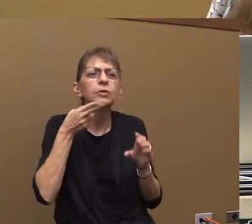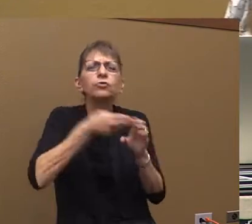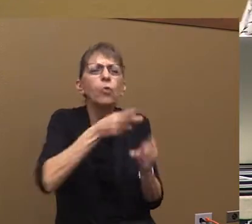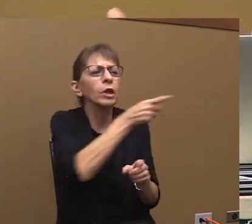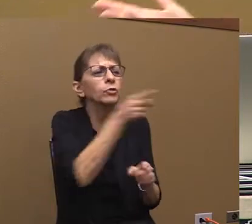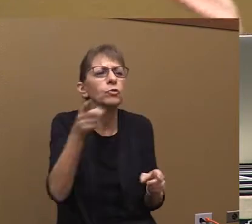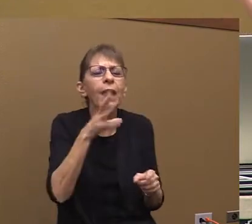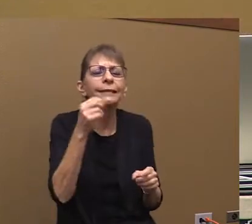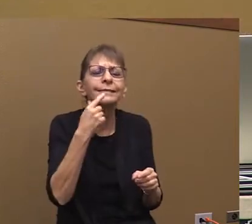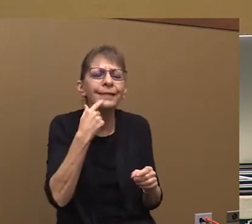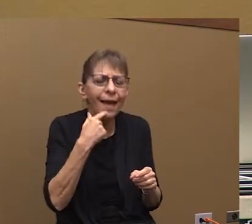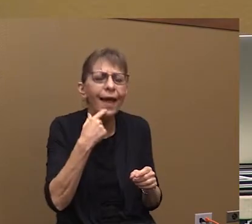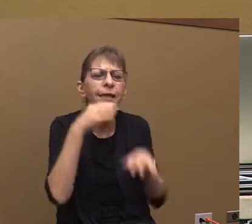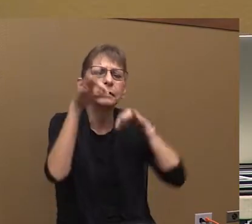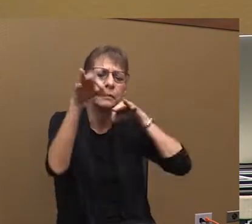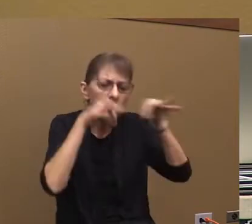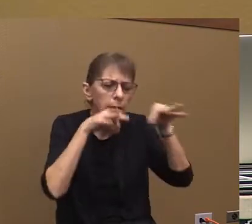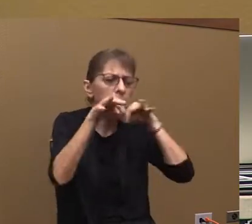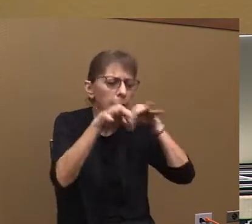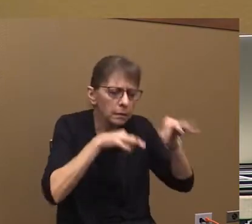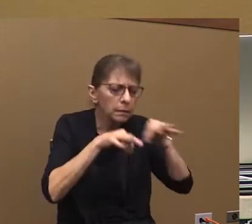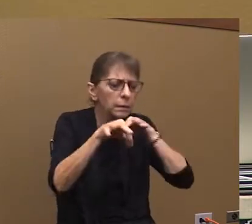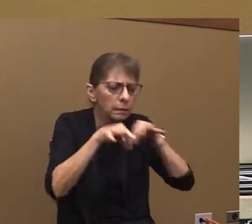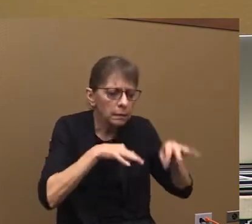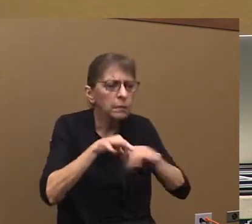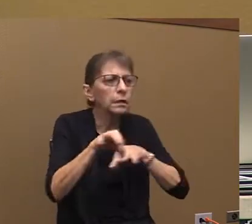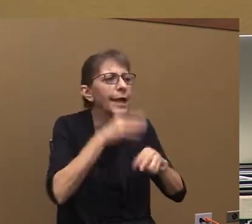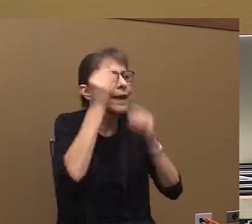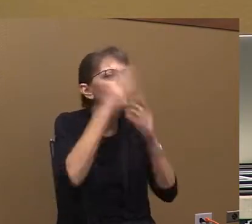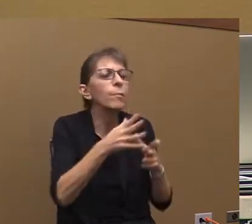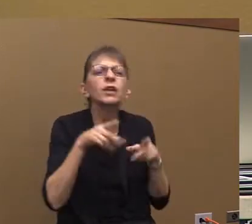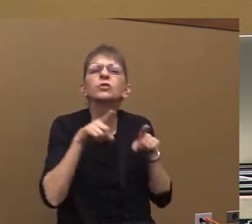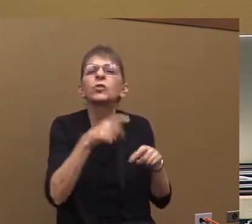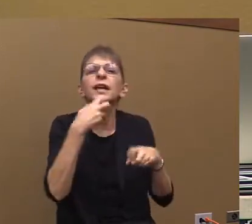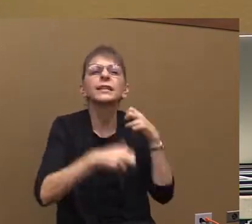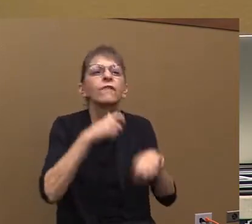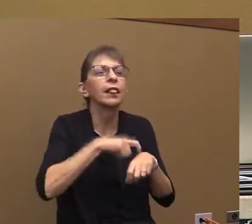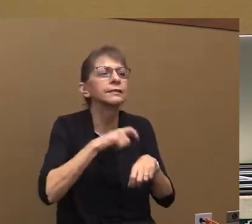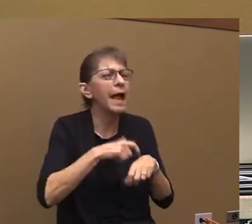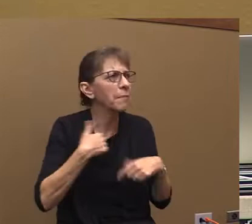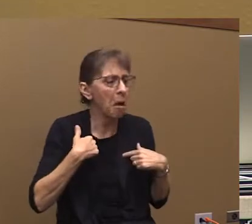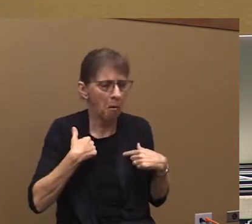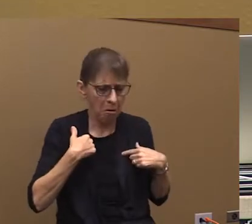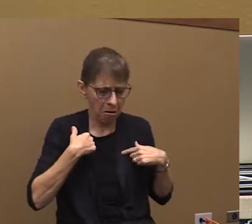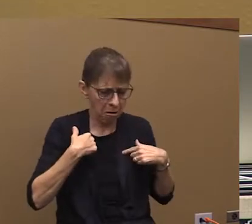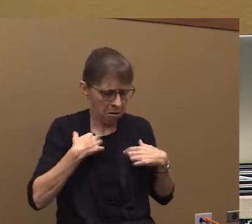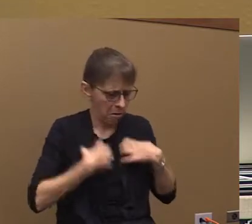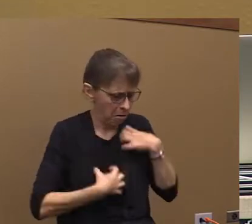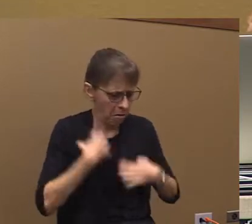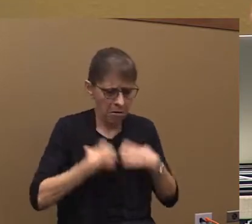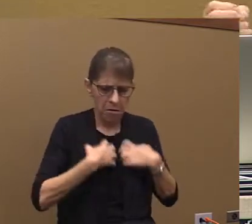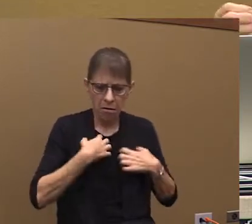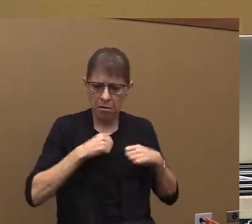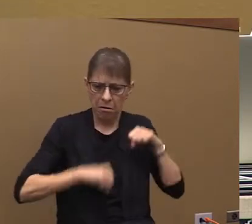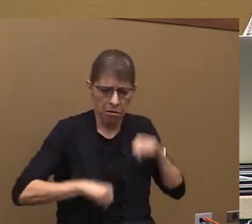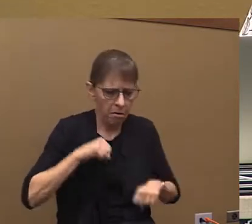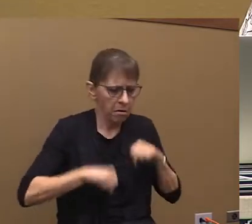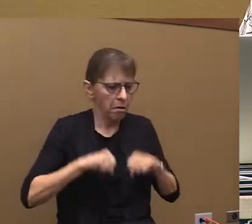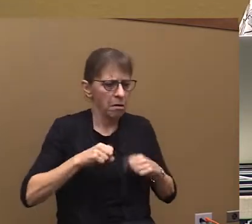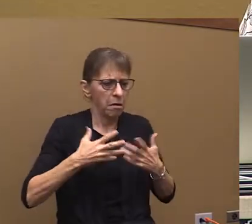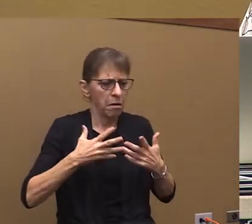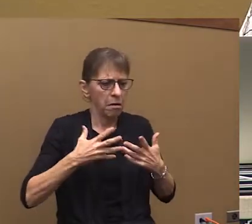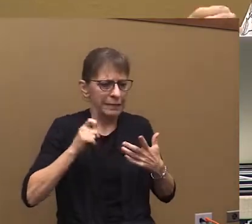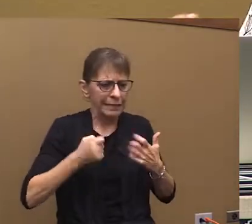that somebody came into your zone and gave you information at a difficult time where you